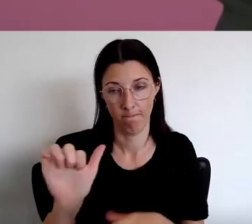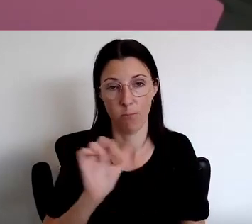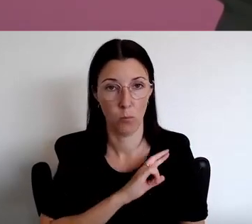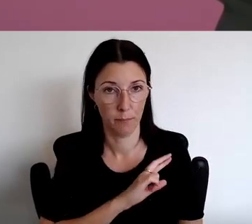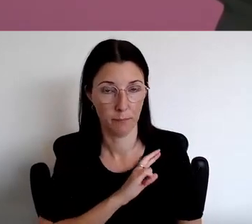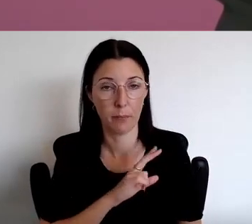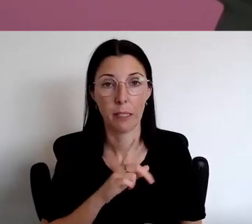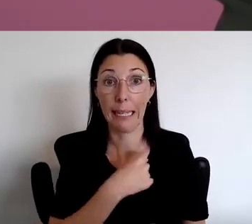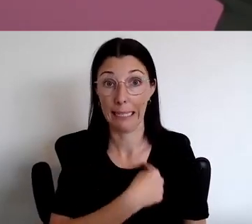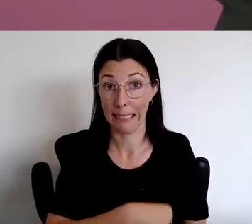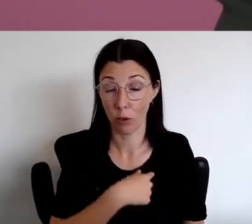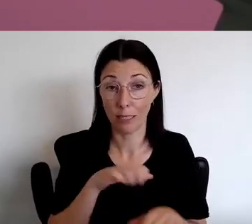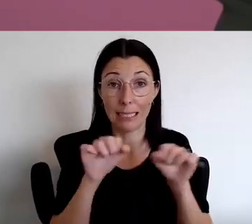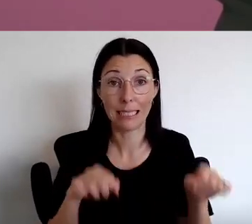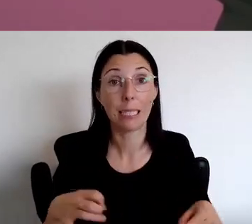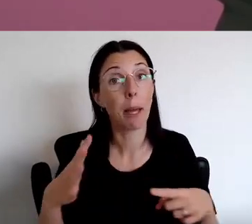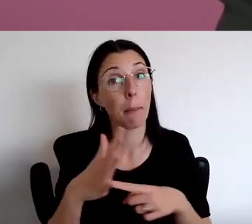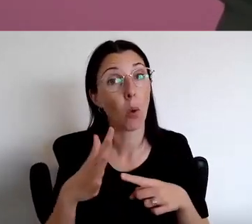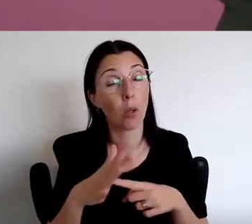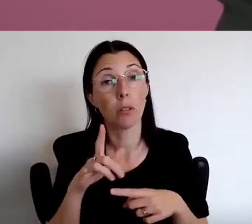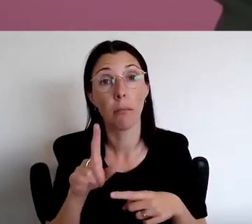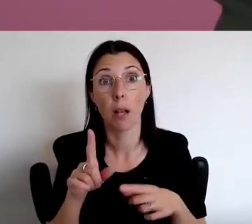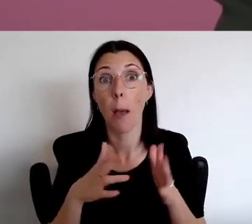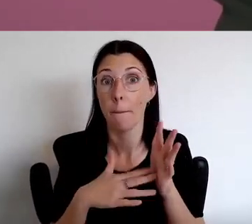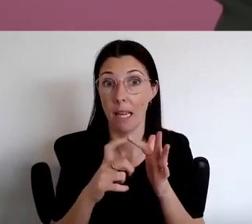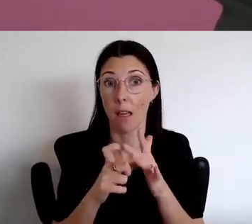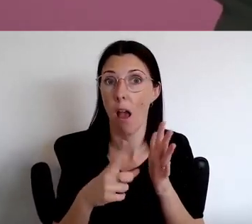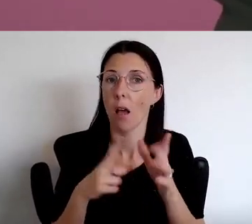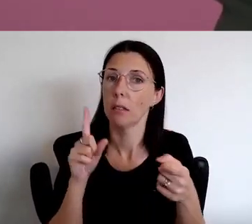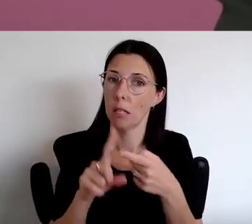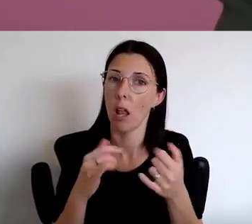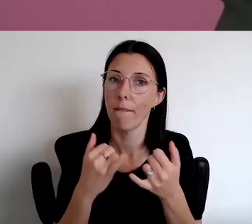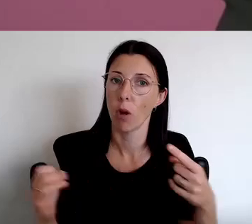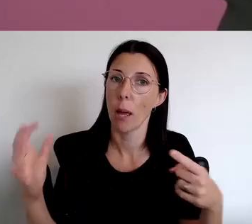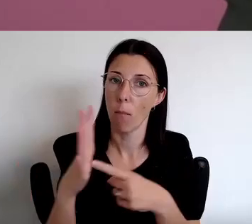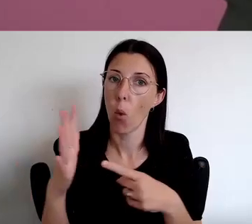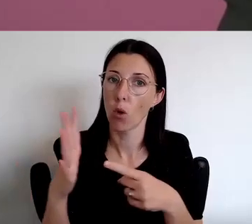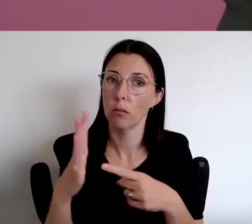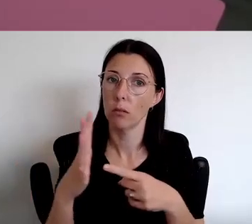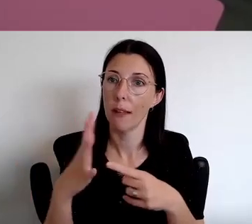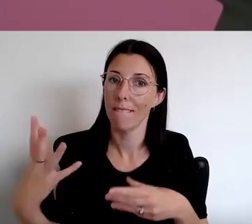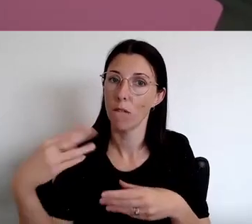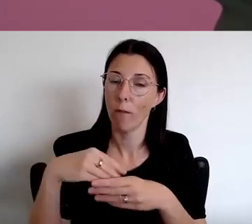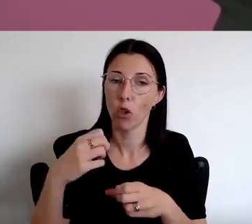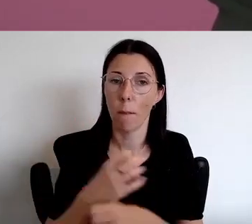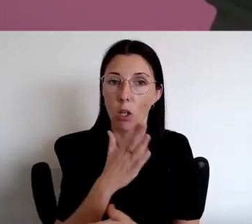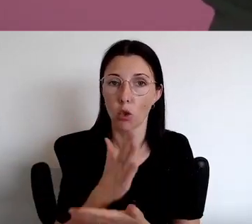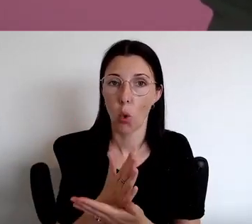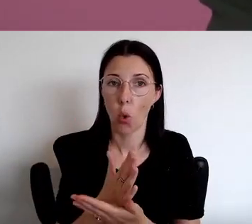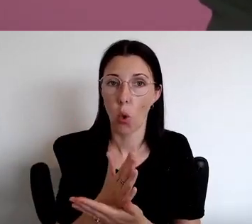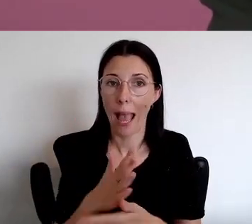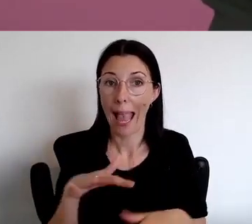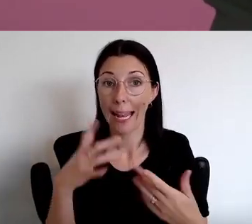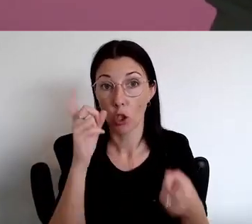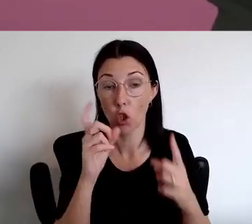is incredibly important, but the media still do and play a very important role in ensuring that concerns of the community are looked into and